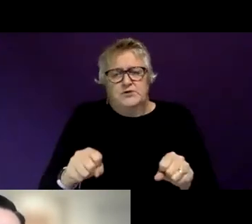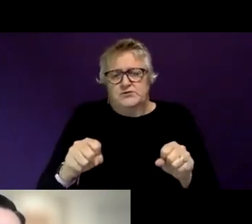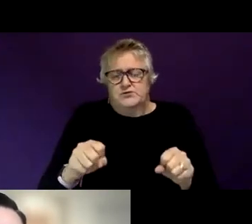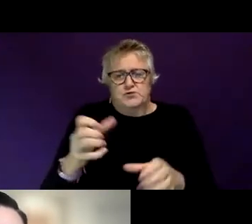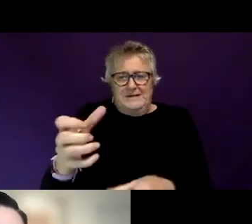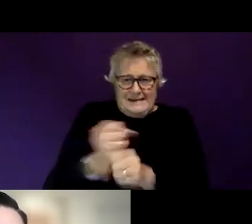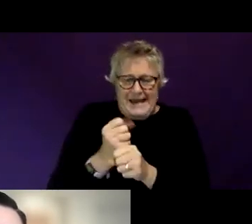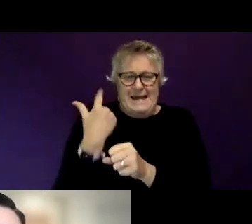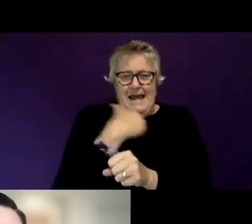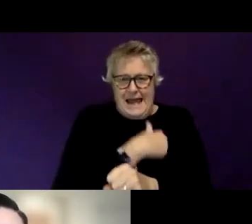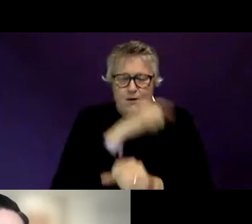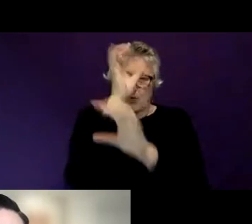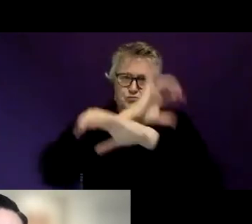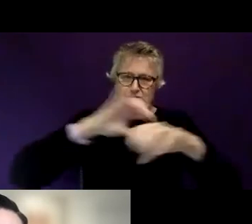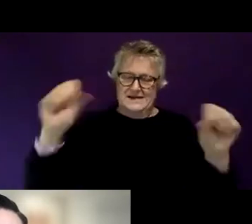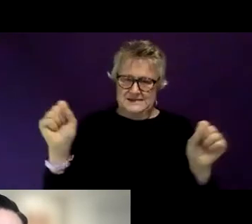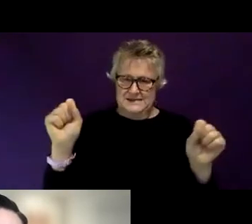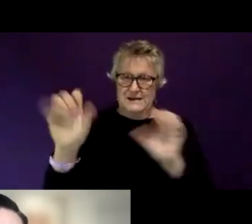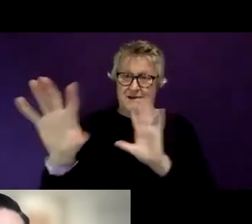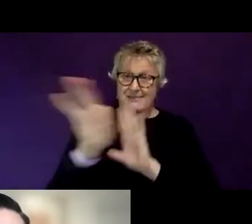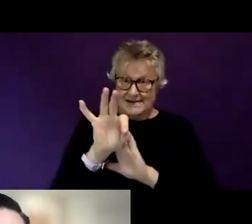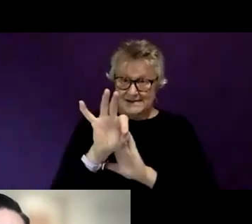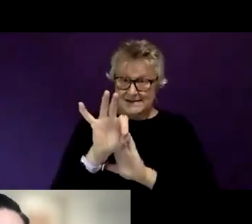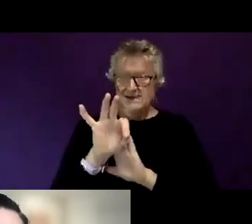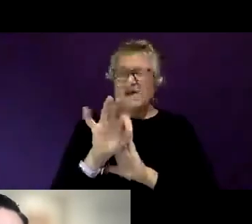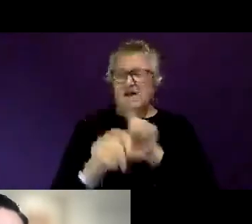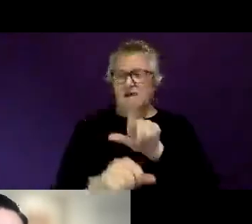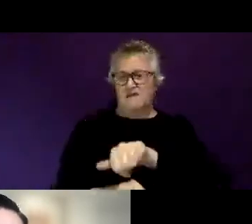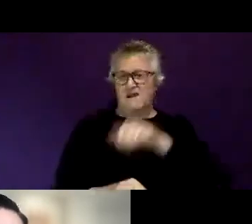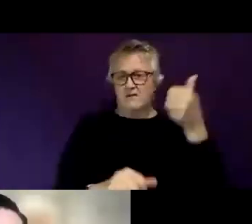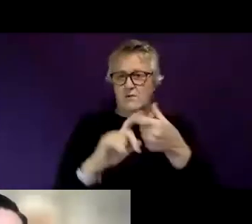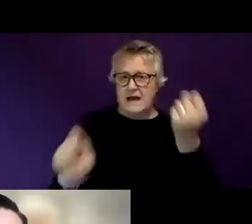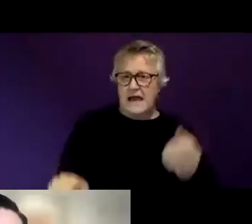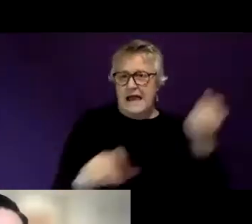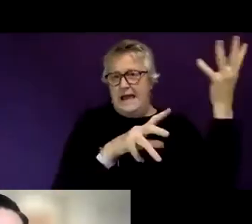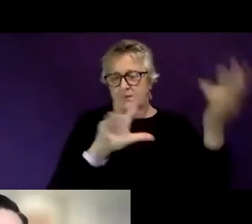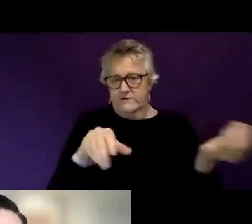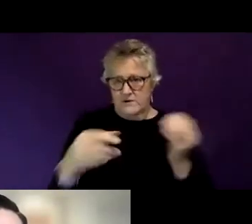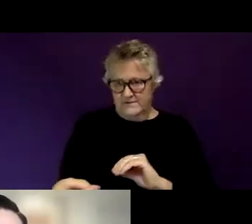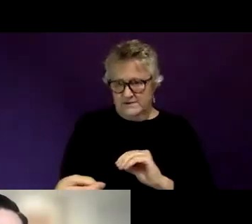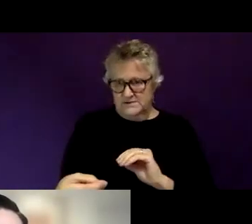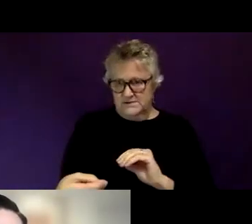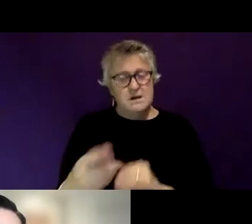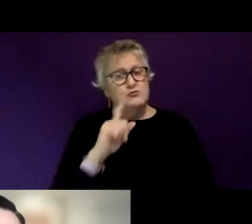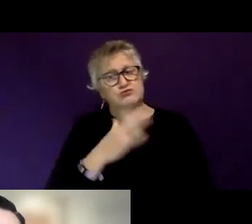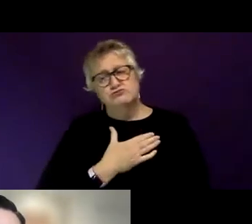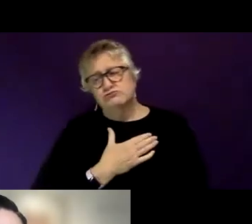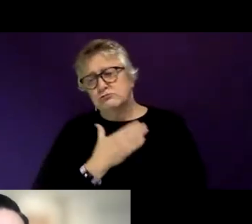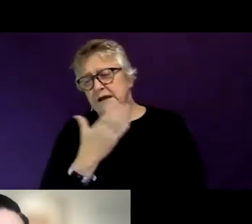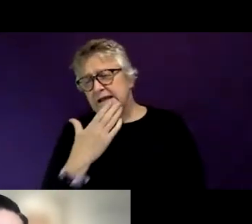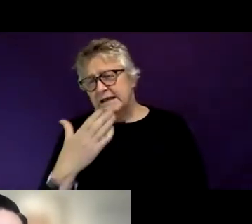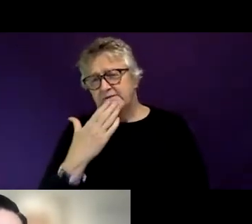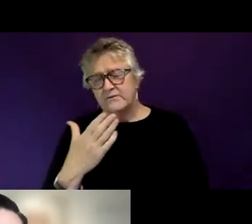get the other president out of office. So I'm grateful for that effort. I learned a lot, and we learned a lot. And it was the first time we had a